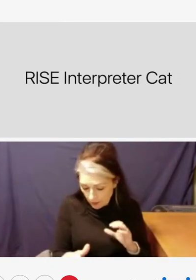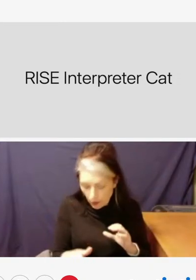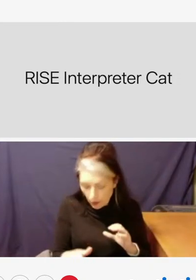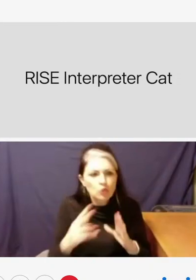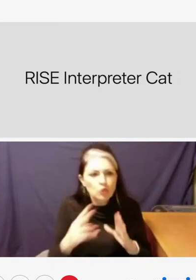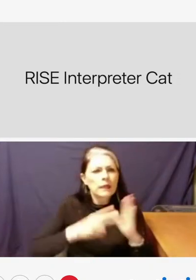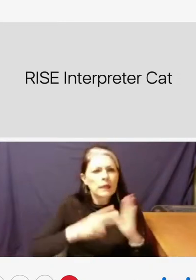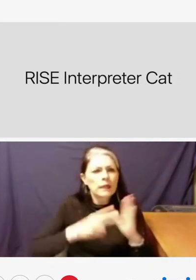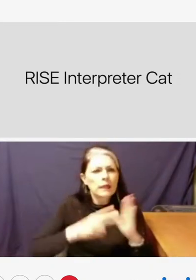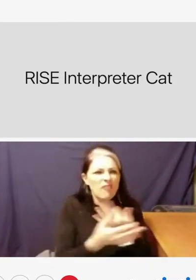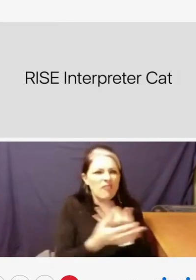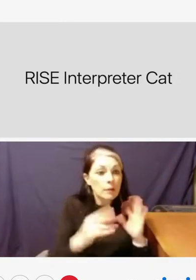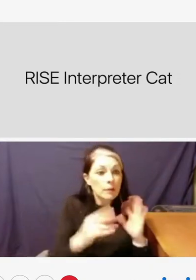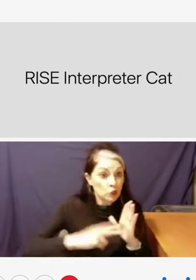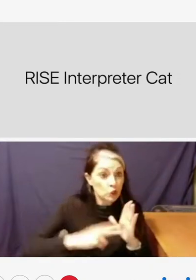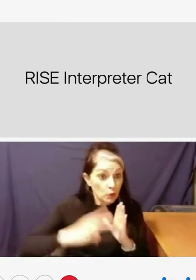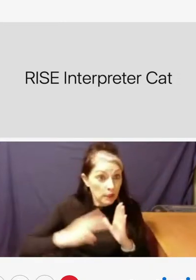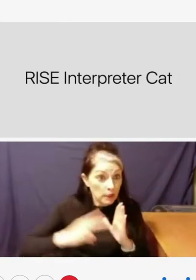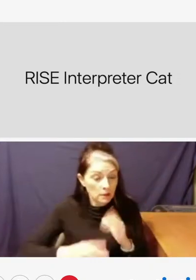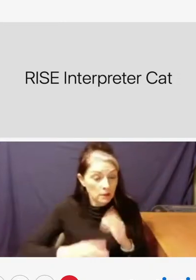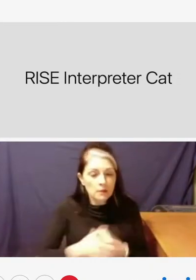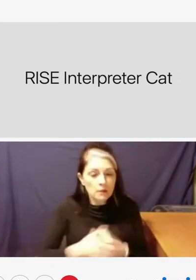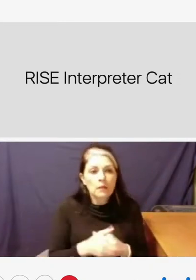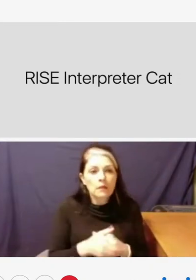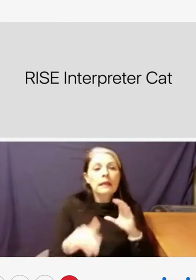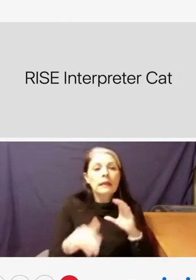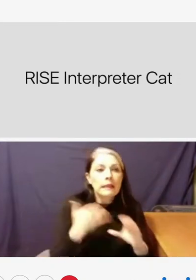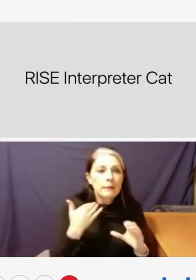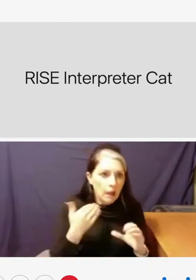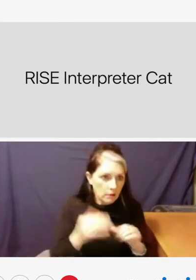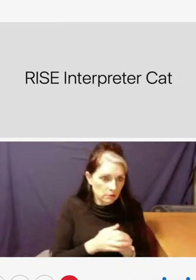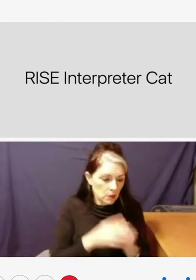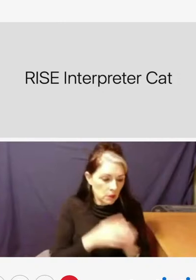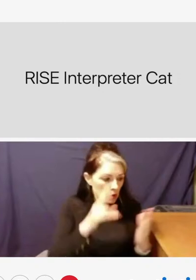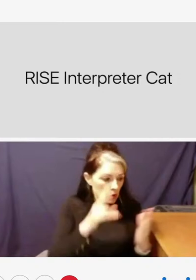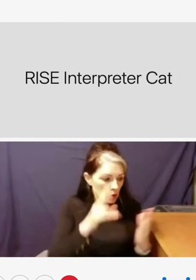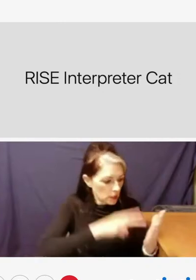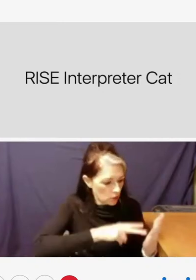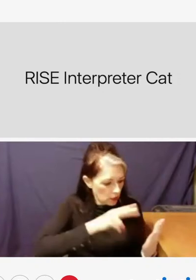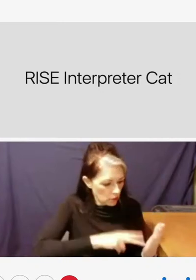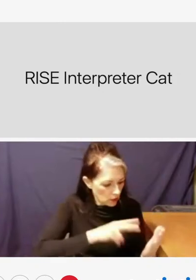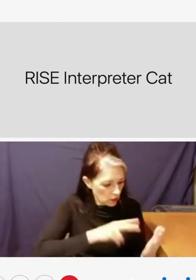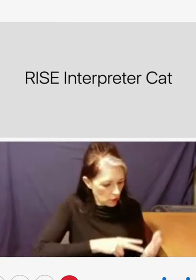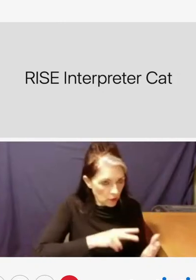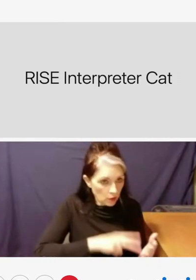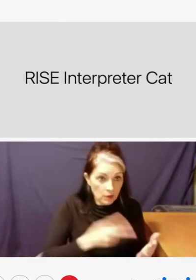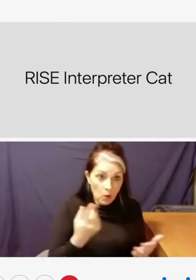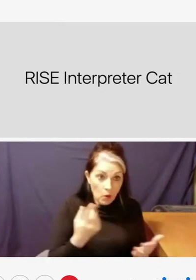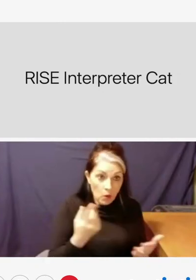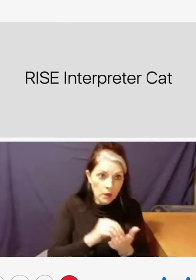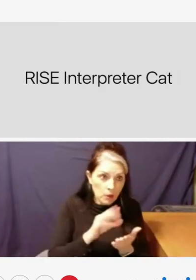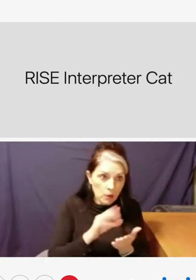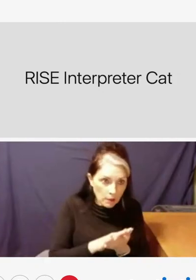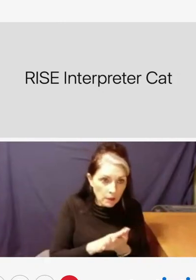documents are quite large but the one I have is the district Alat